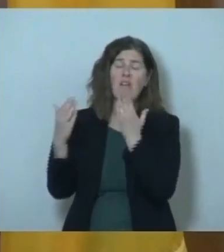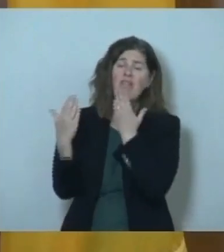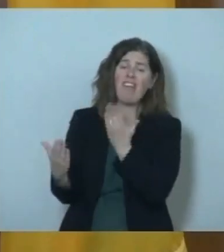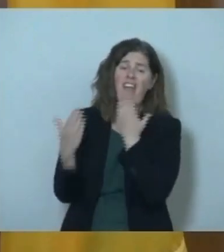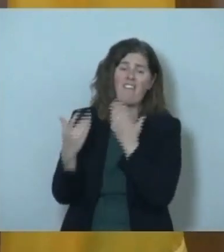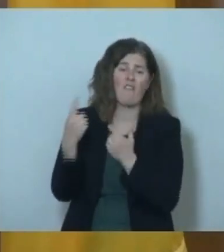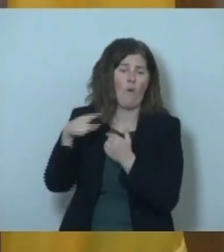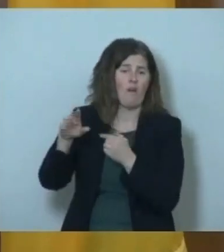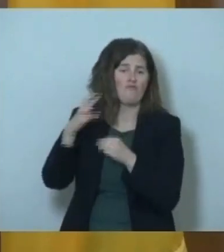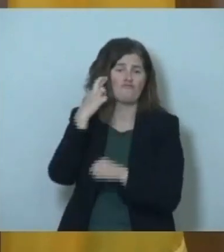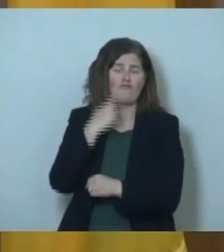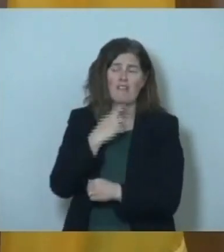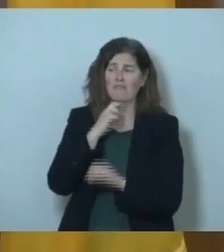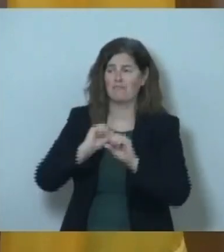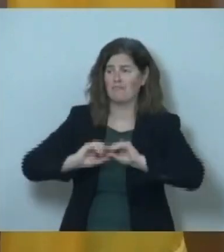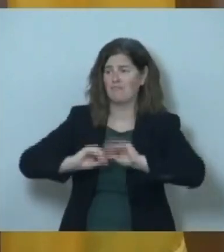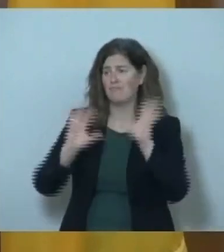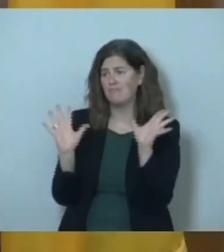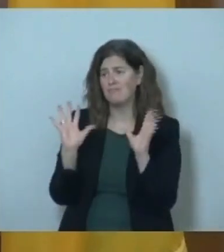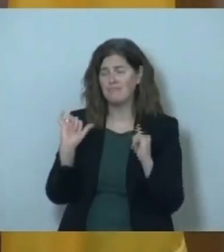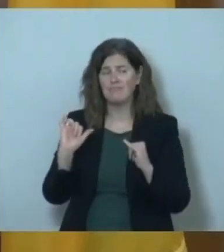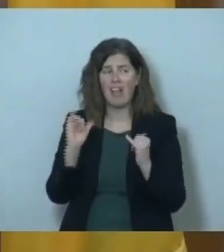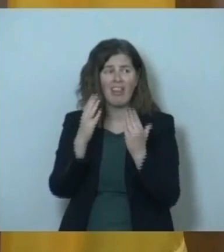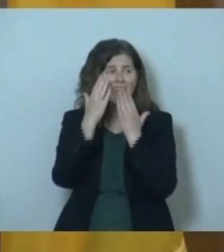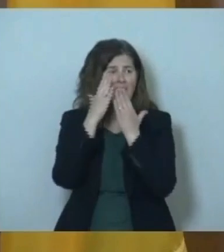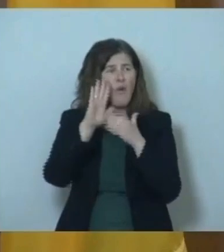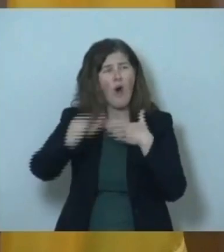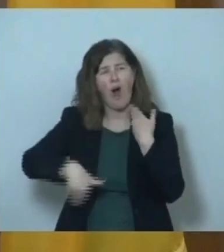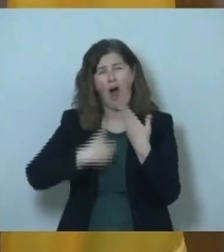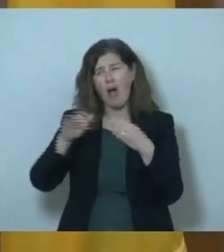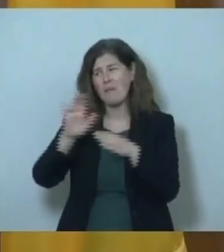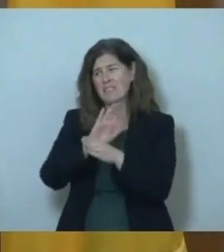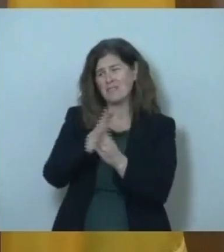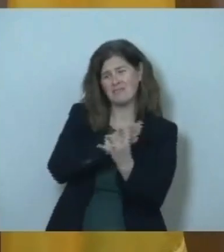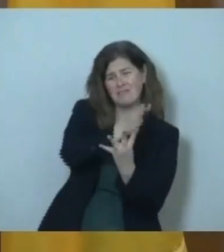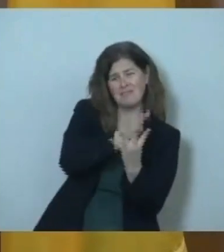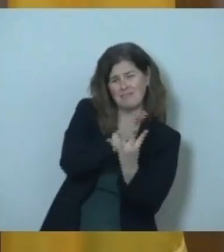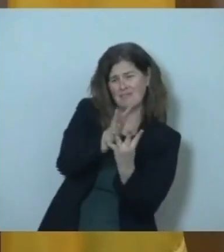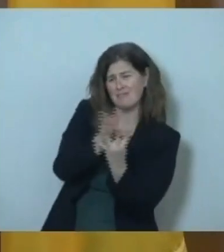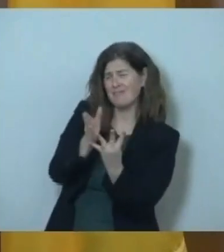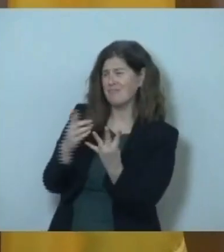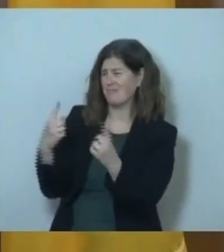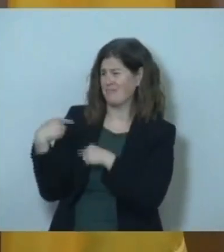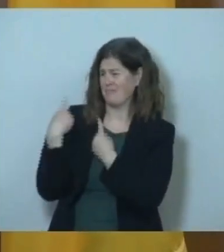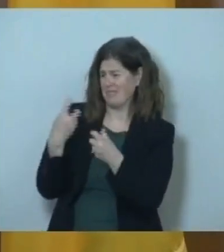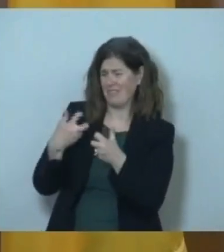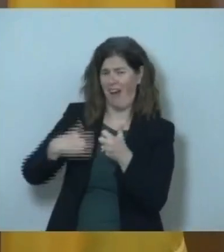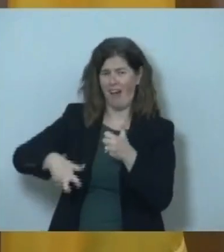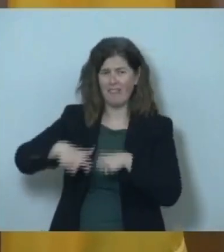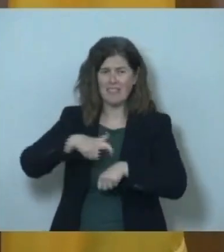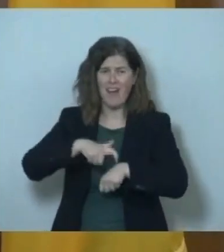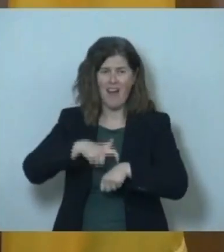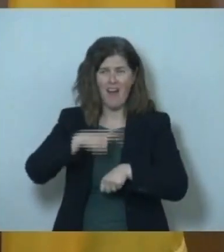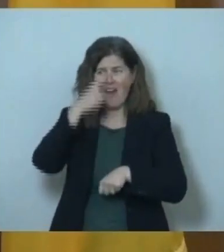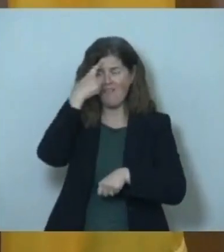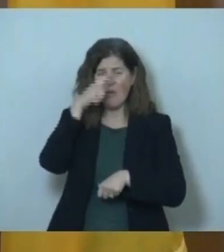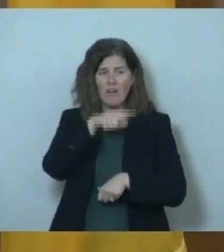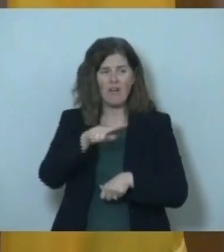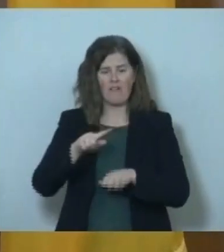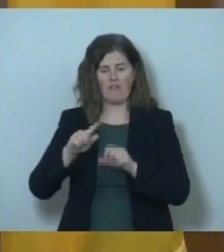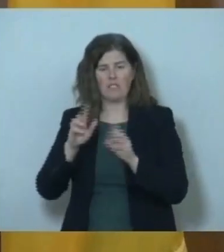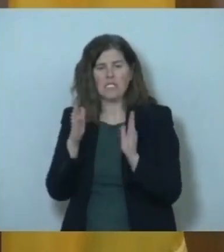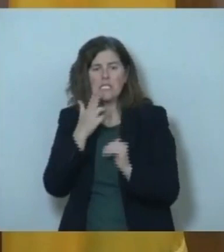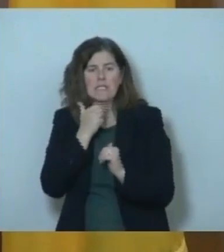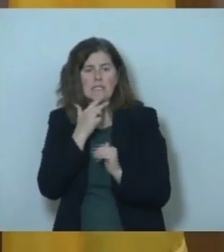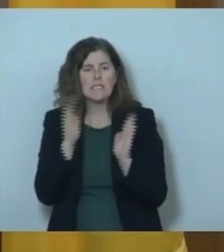sure that that was clear. I'm really grateful to all industries. This has been a tough time, particularly for our family-owned